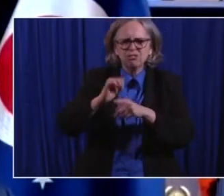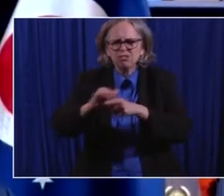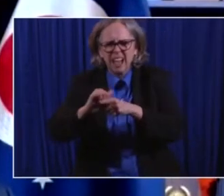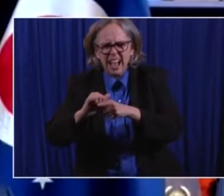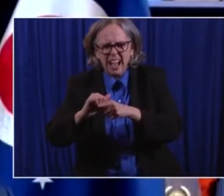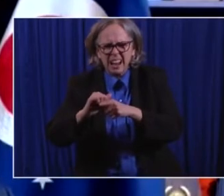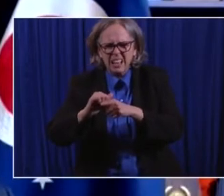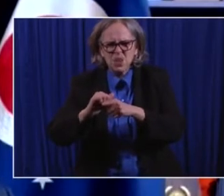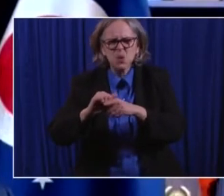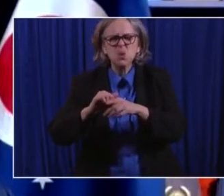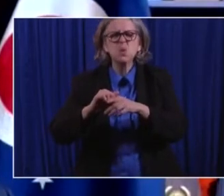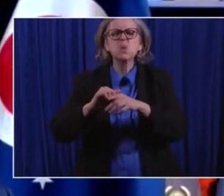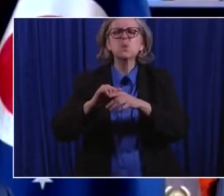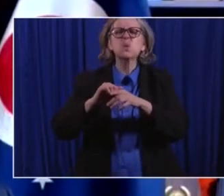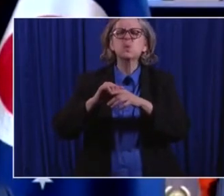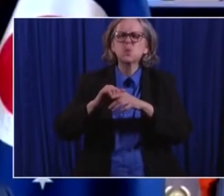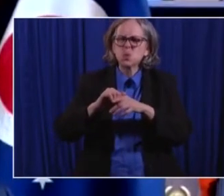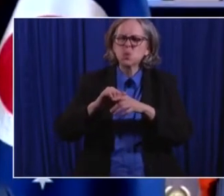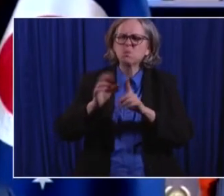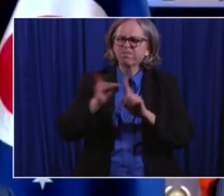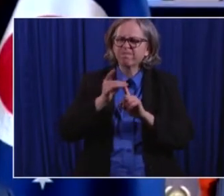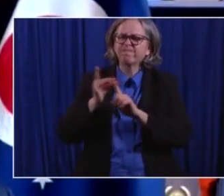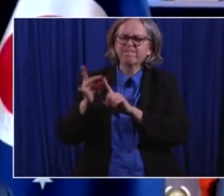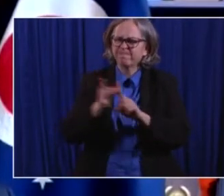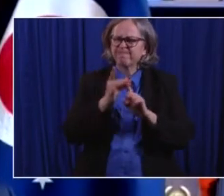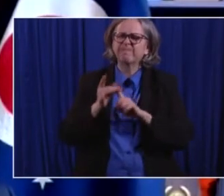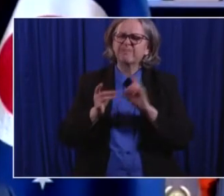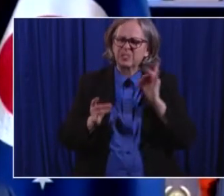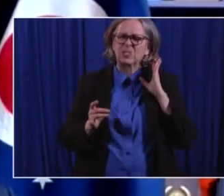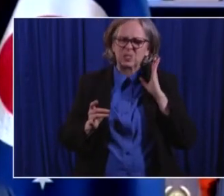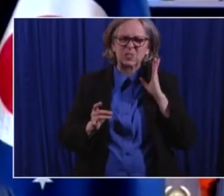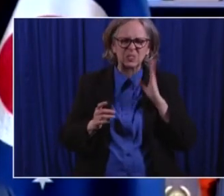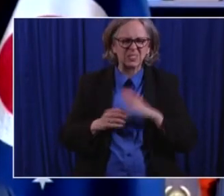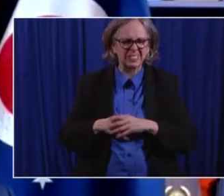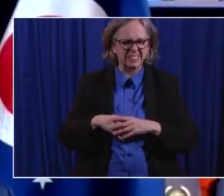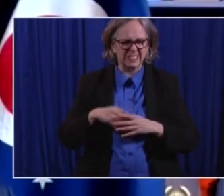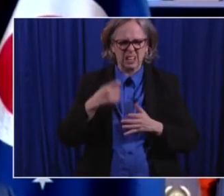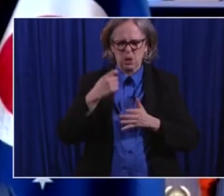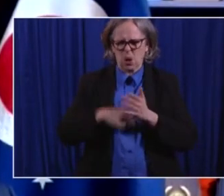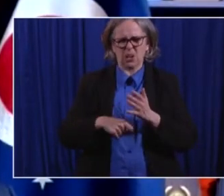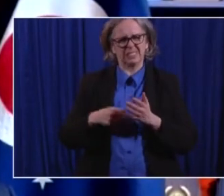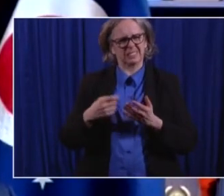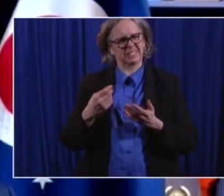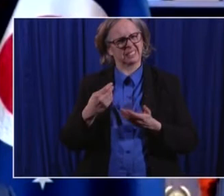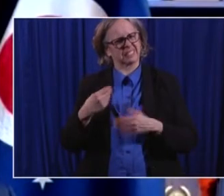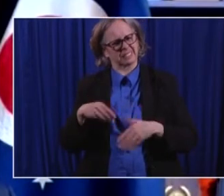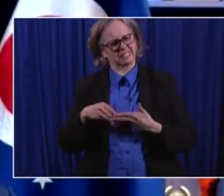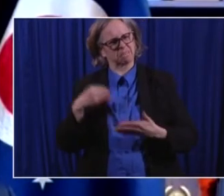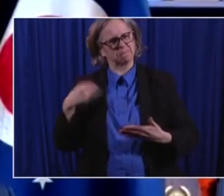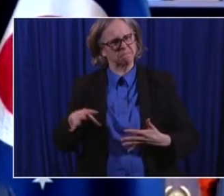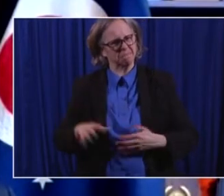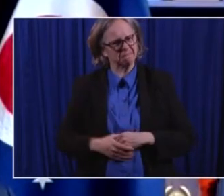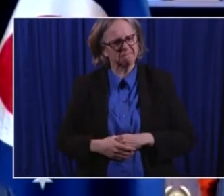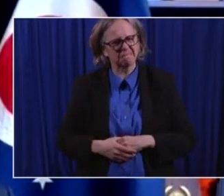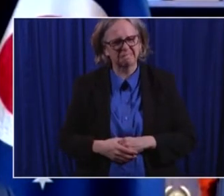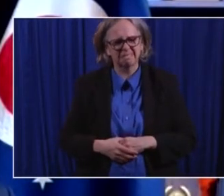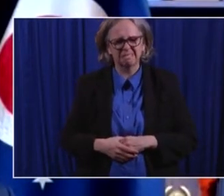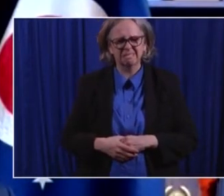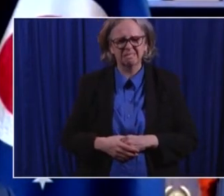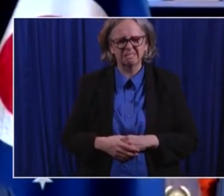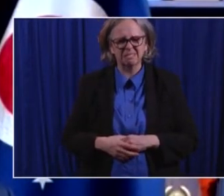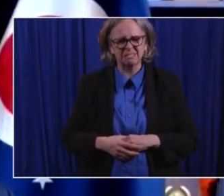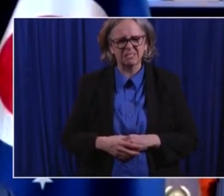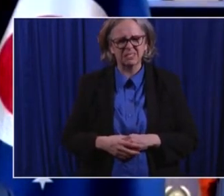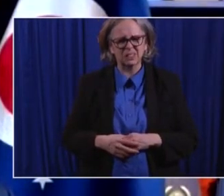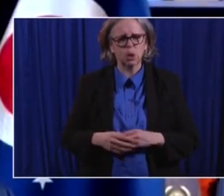been disruptive, and we know it's costly. I'm going to talk about a topic today that I often